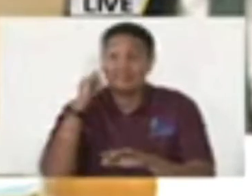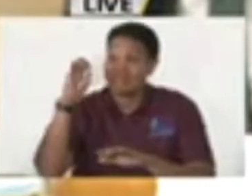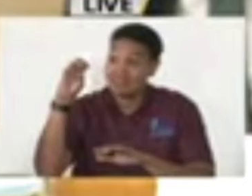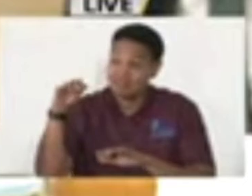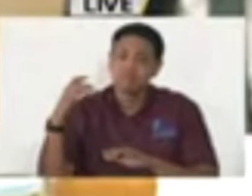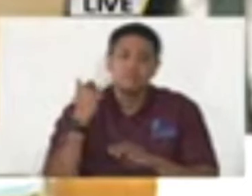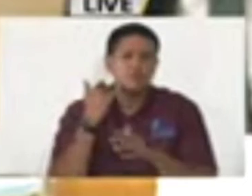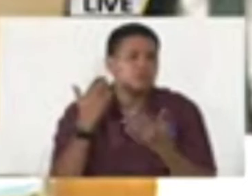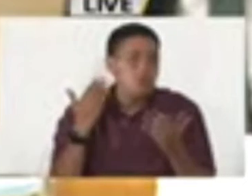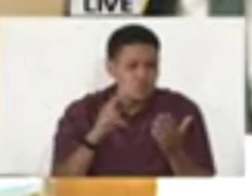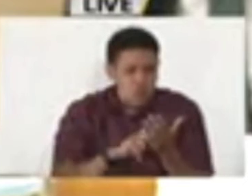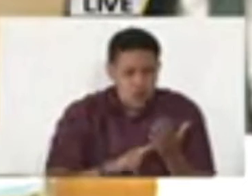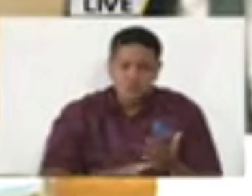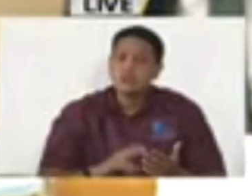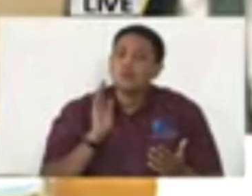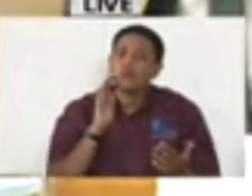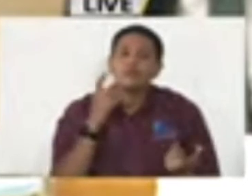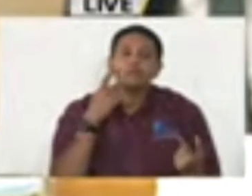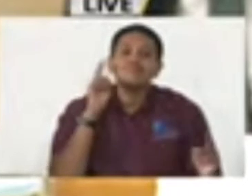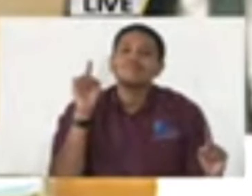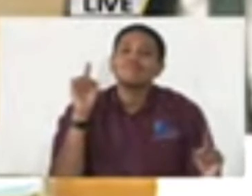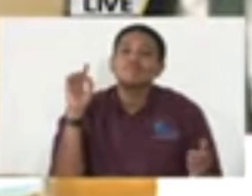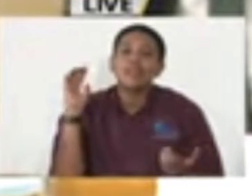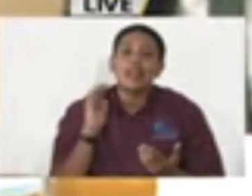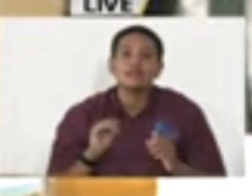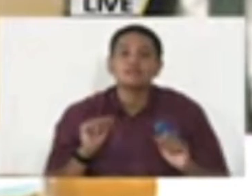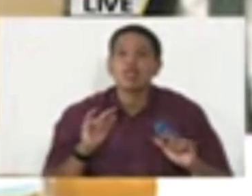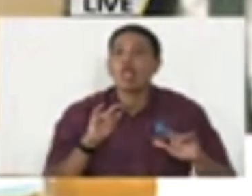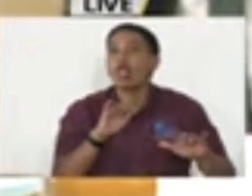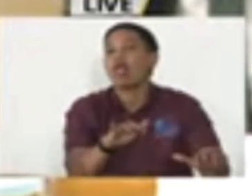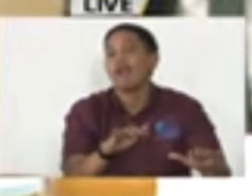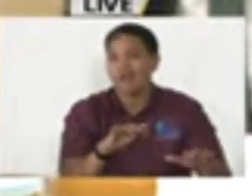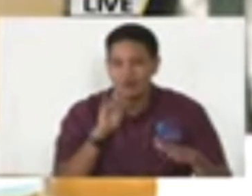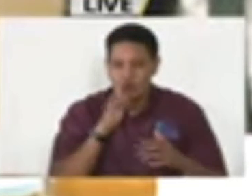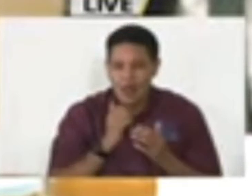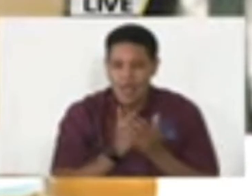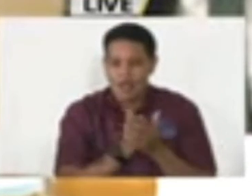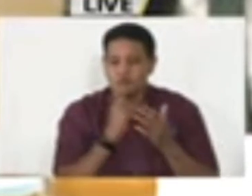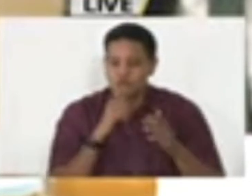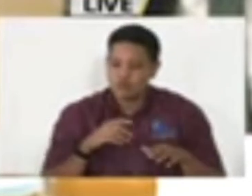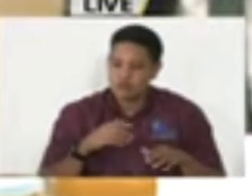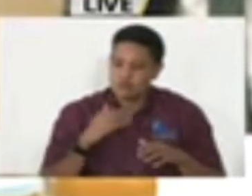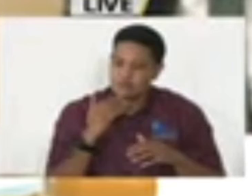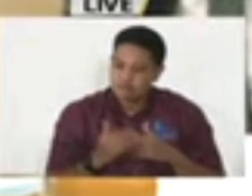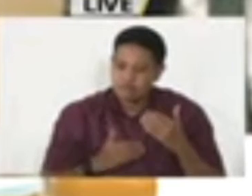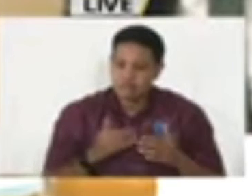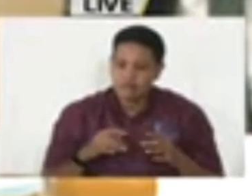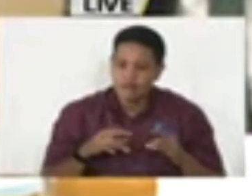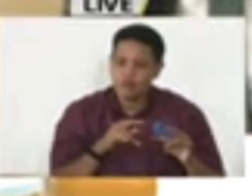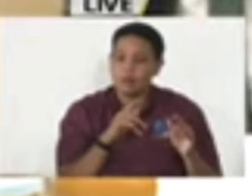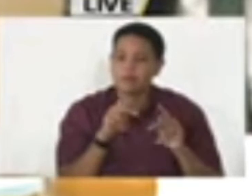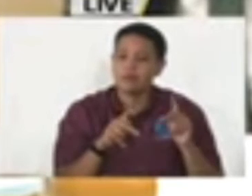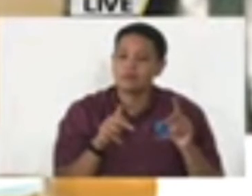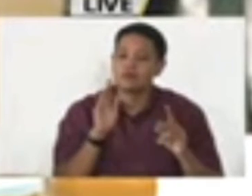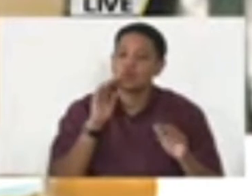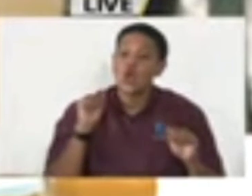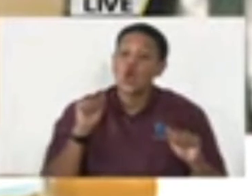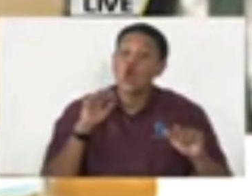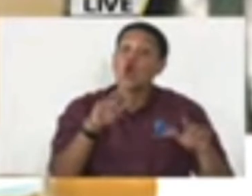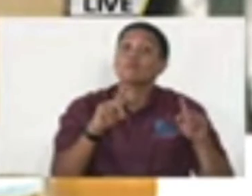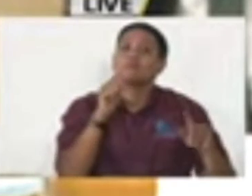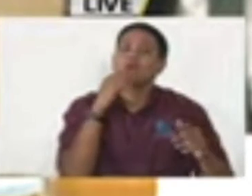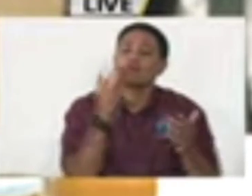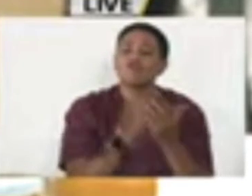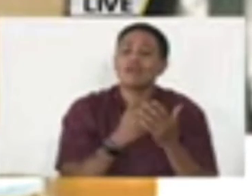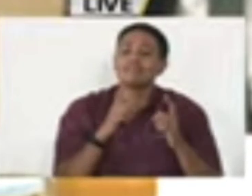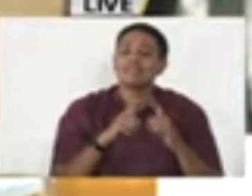pre-registration and the appointment system. This would help to regulate the flow of persons so that crowds of persons do not arrive at the same